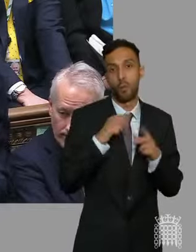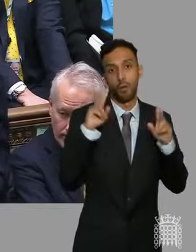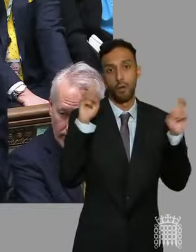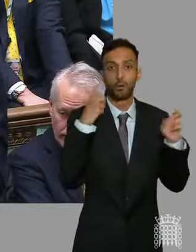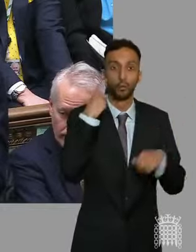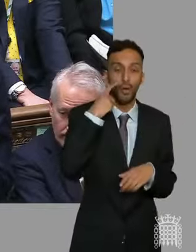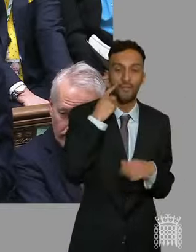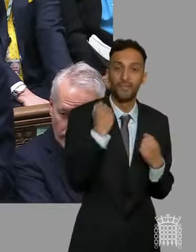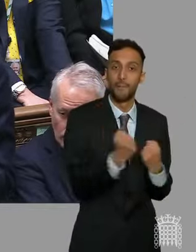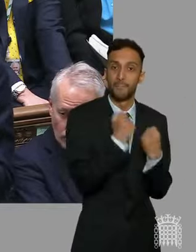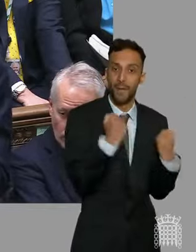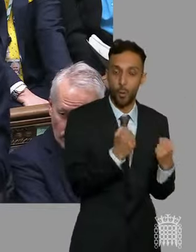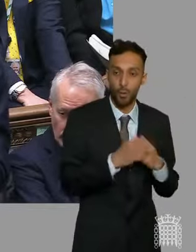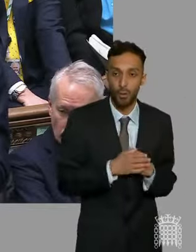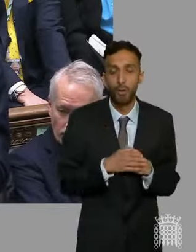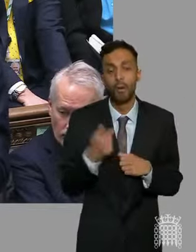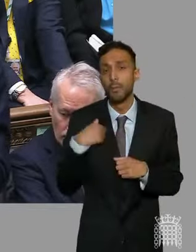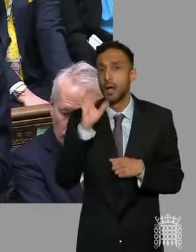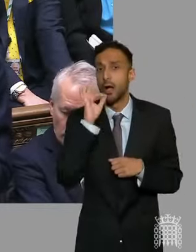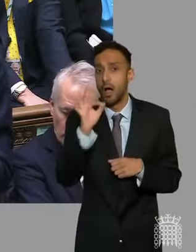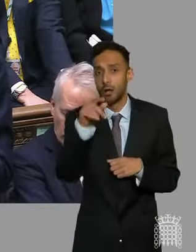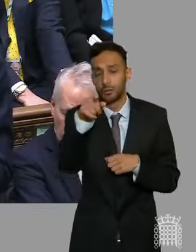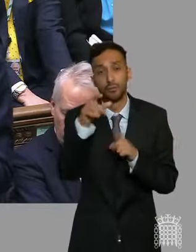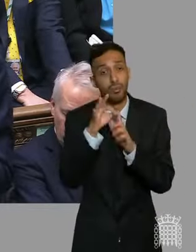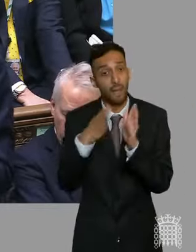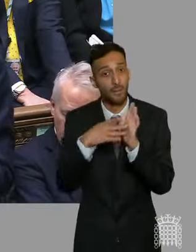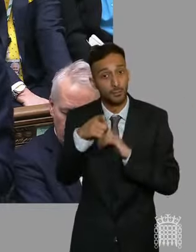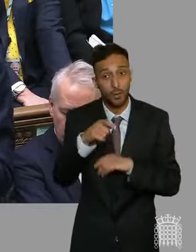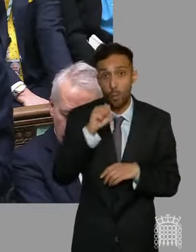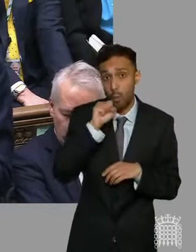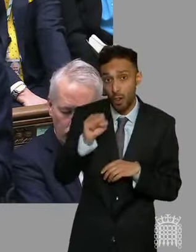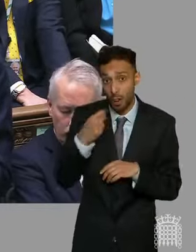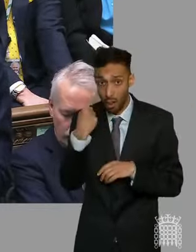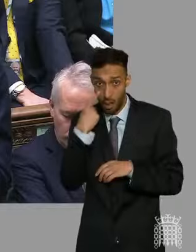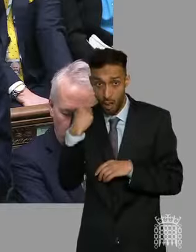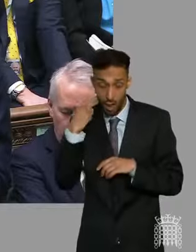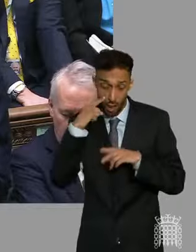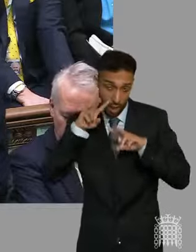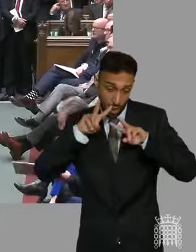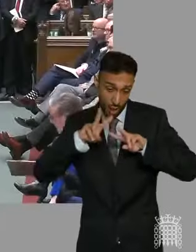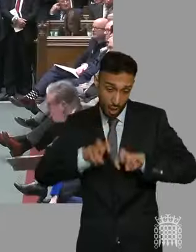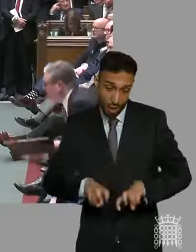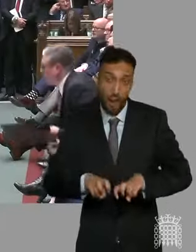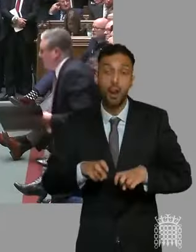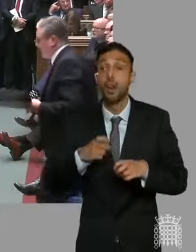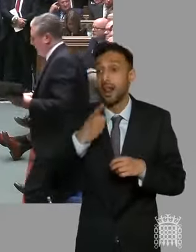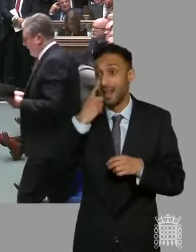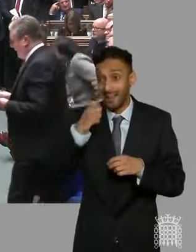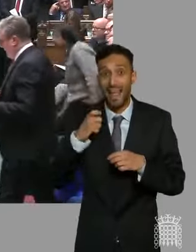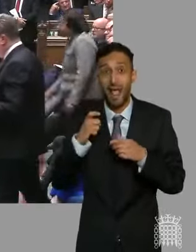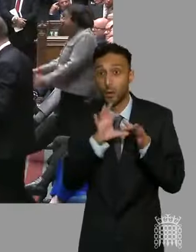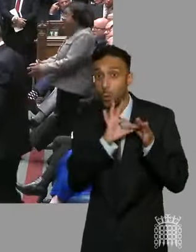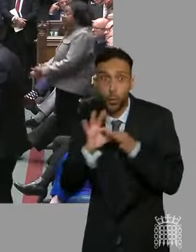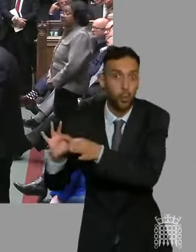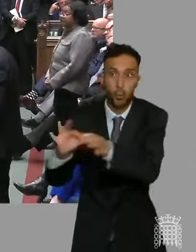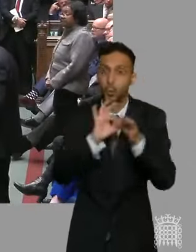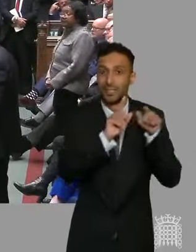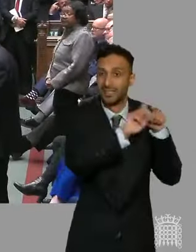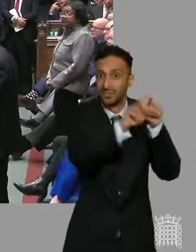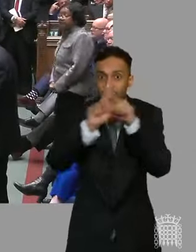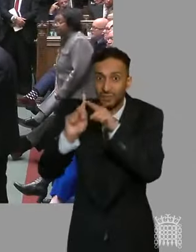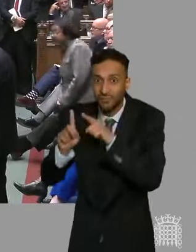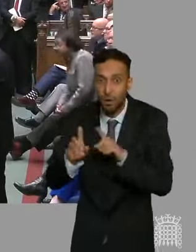and across Europe, so we can make a European rearmament bank actually happen? Prime Minister.